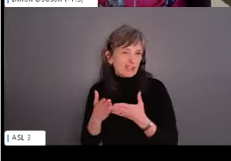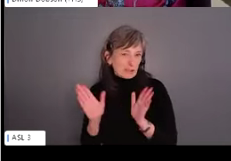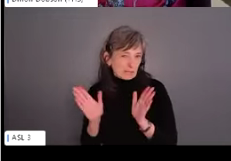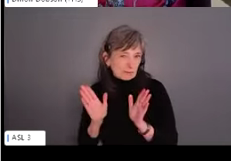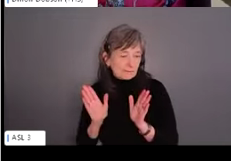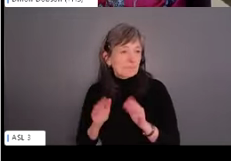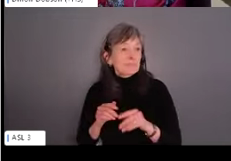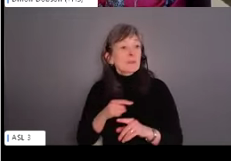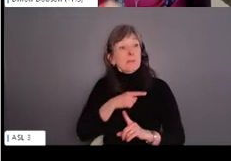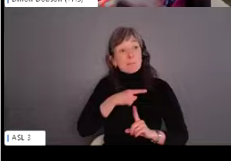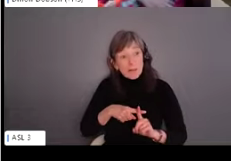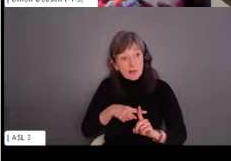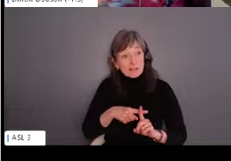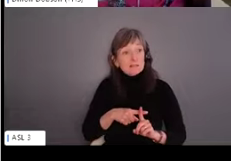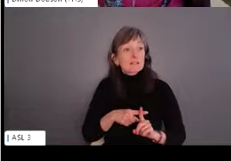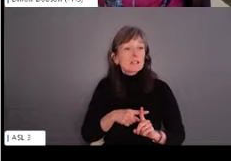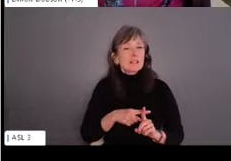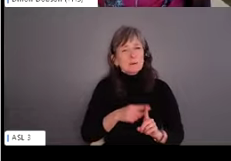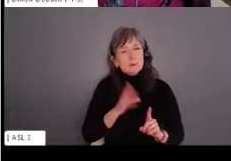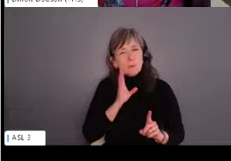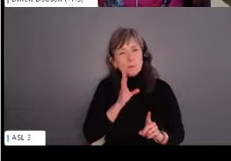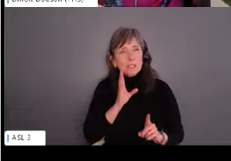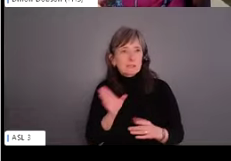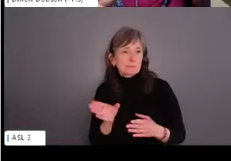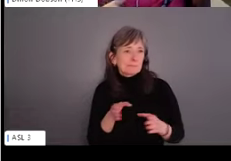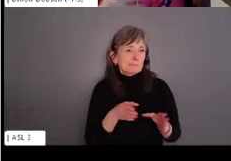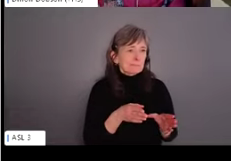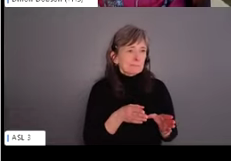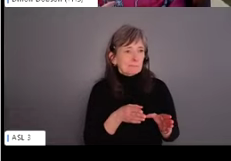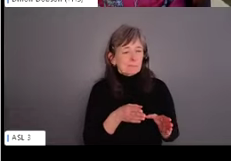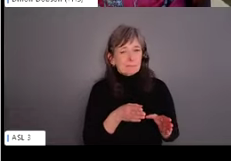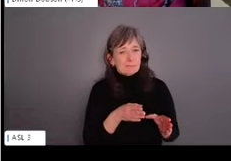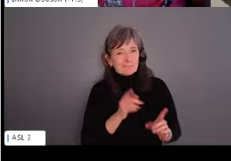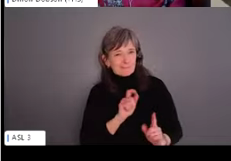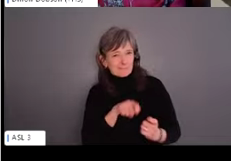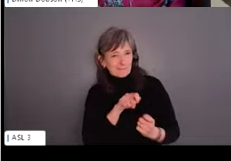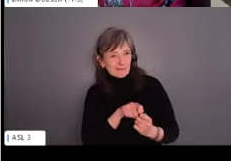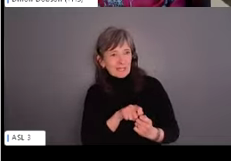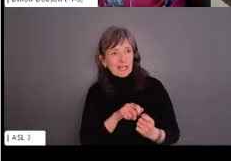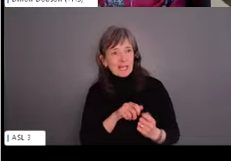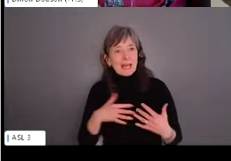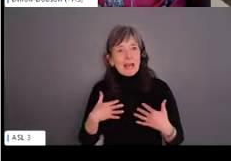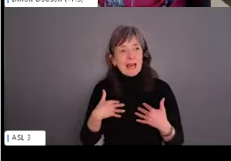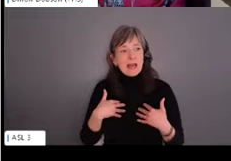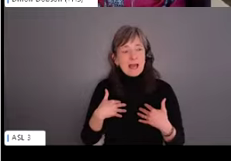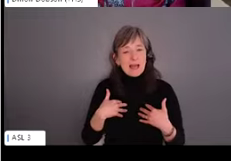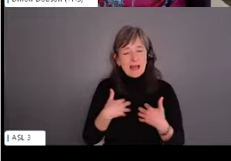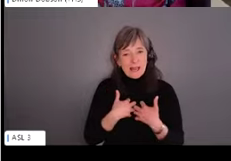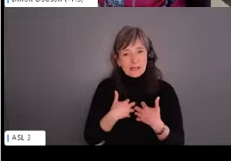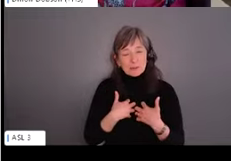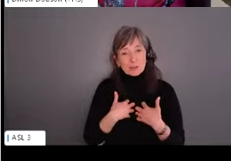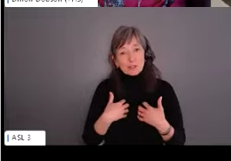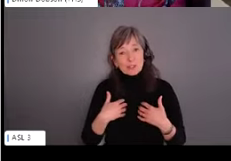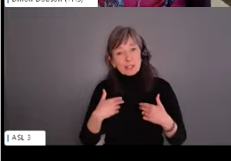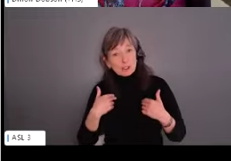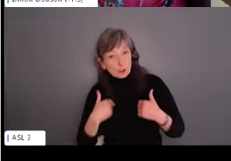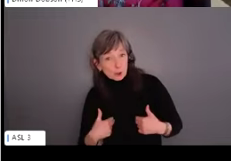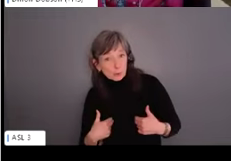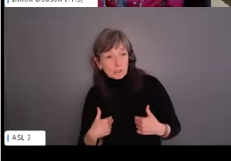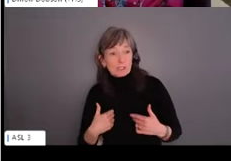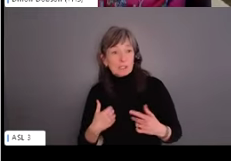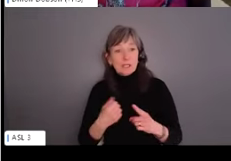also sort of move into specifically how animal abuse can intersect with animal abuse. And I